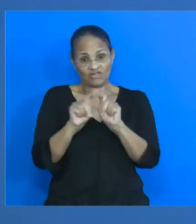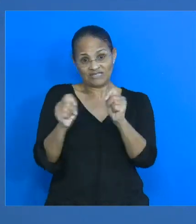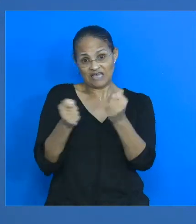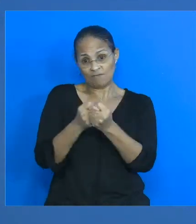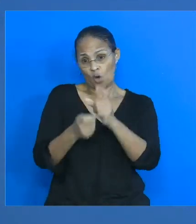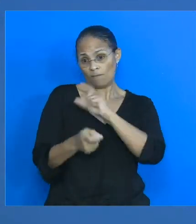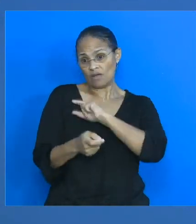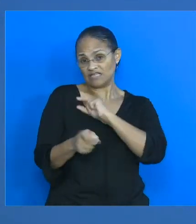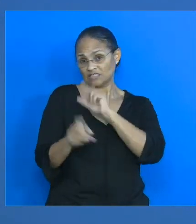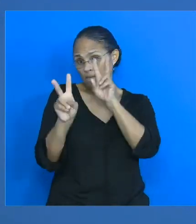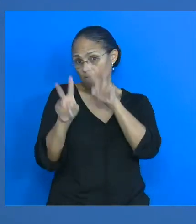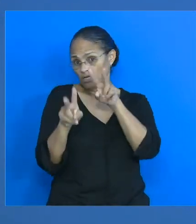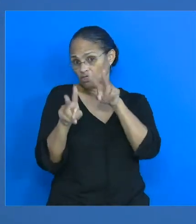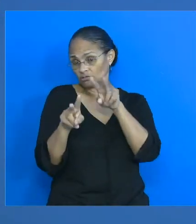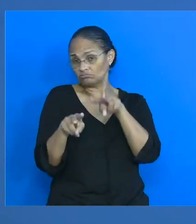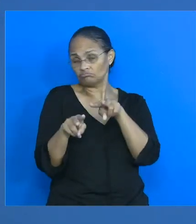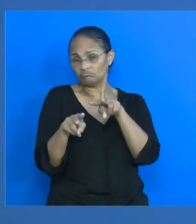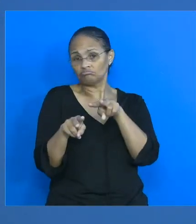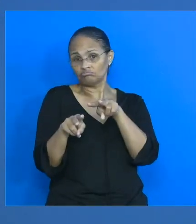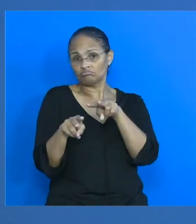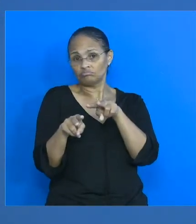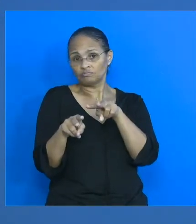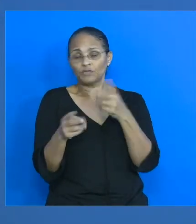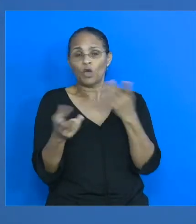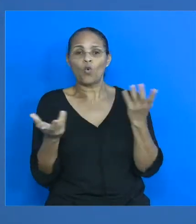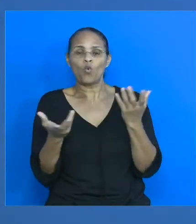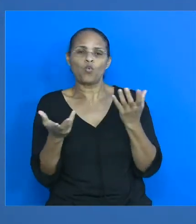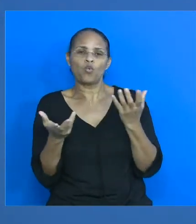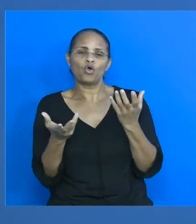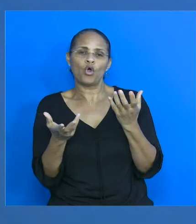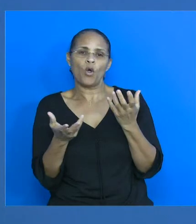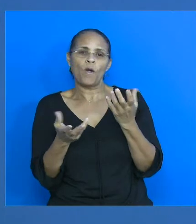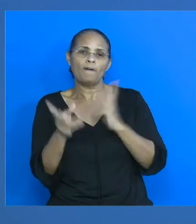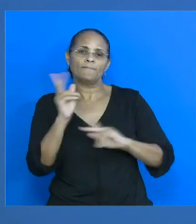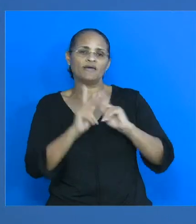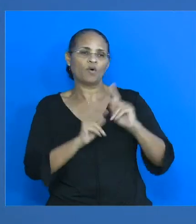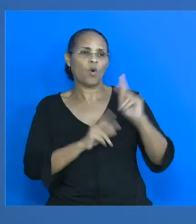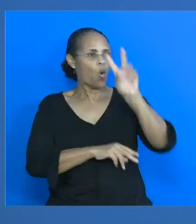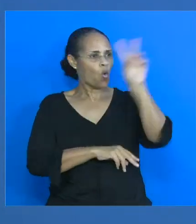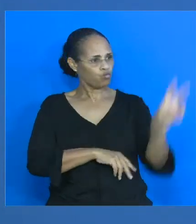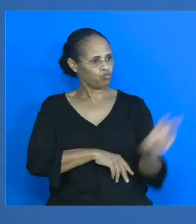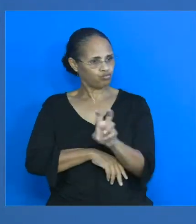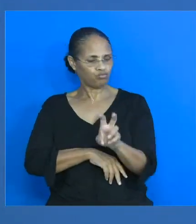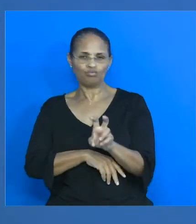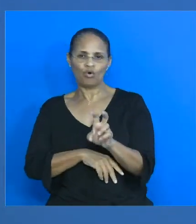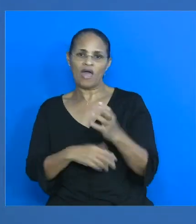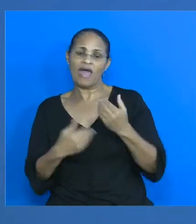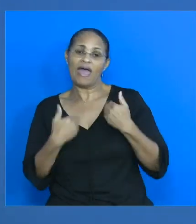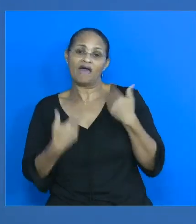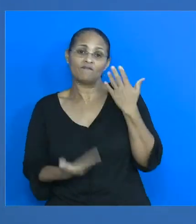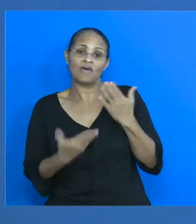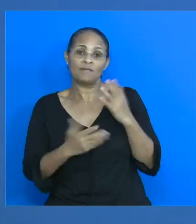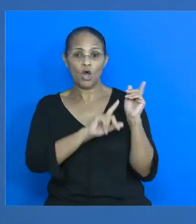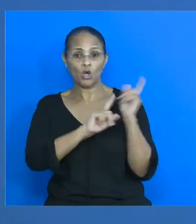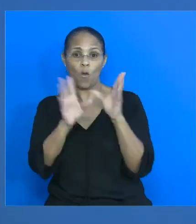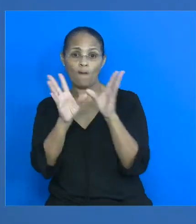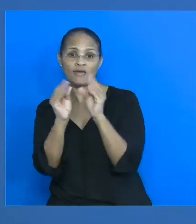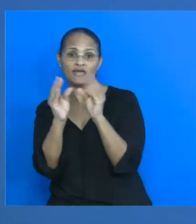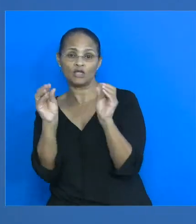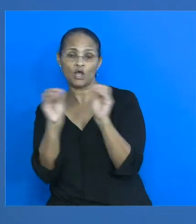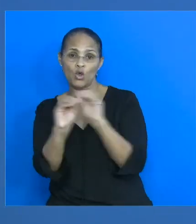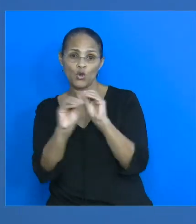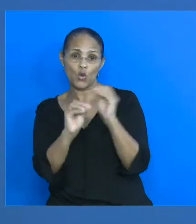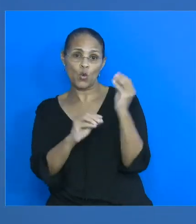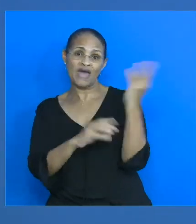to monitor and enforce the guidance there? We're hearing about people coming in from abroad who are perhaps attending meetings without having had a day